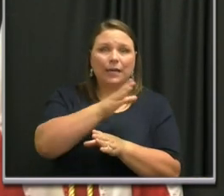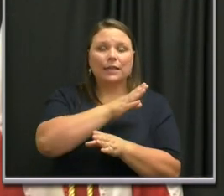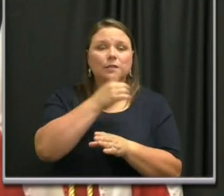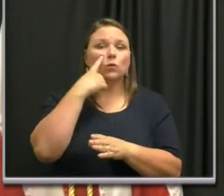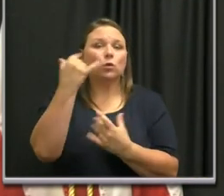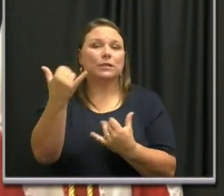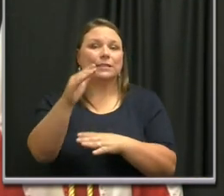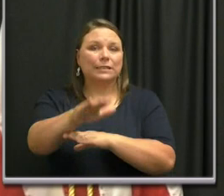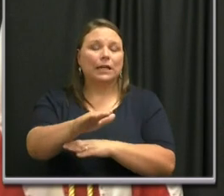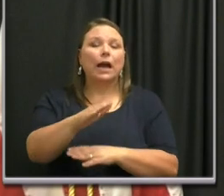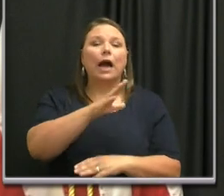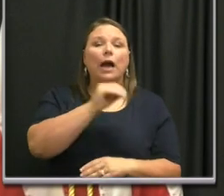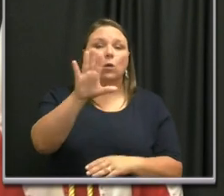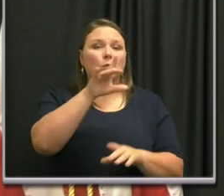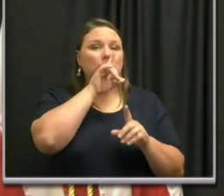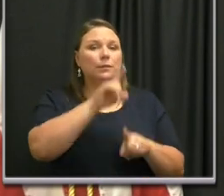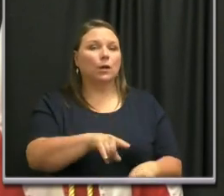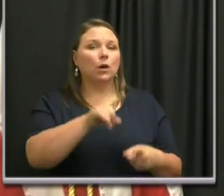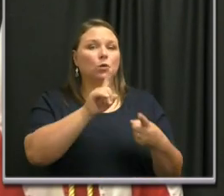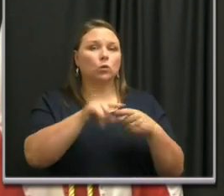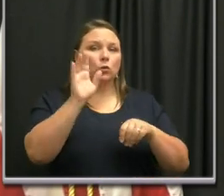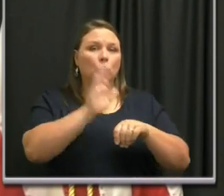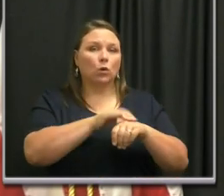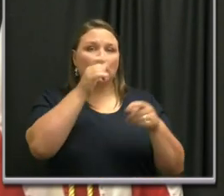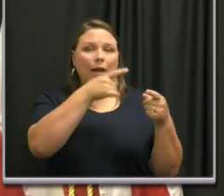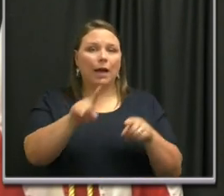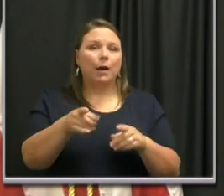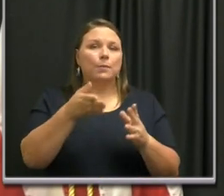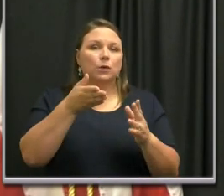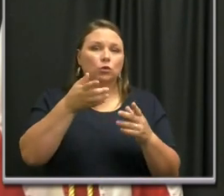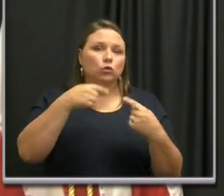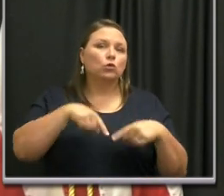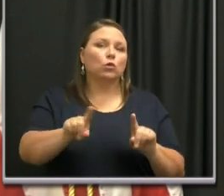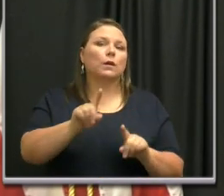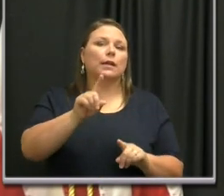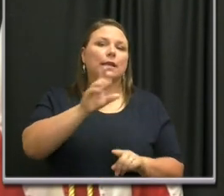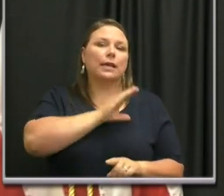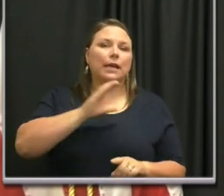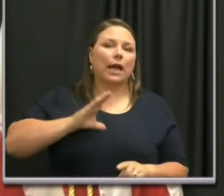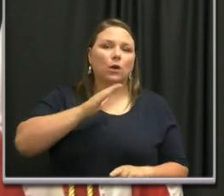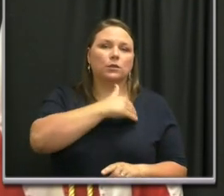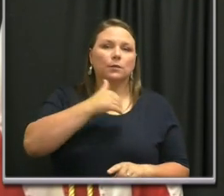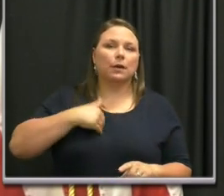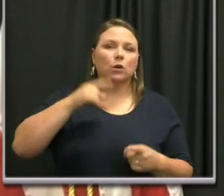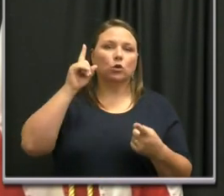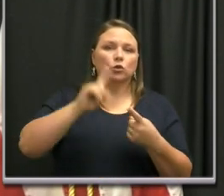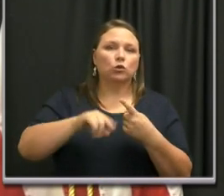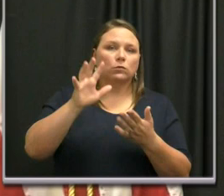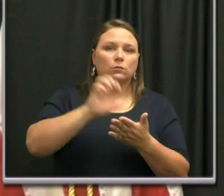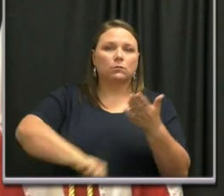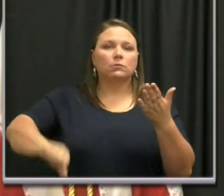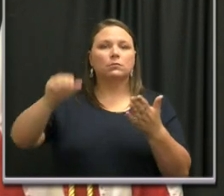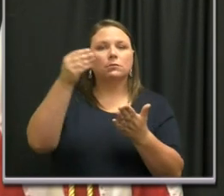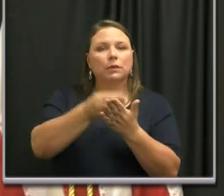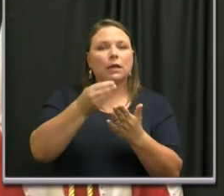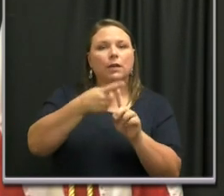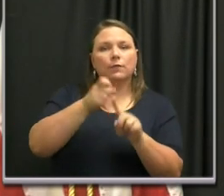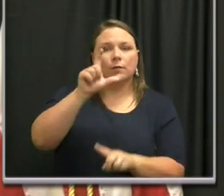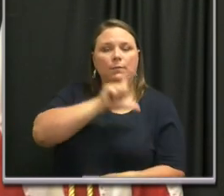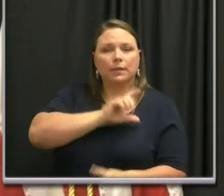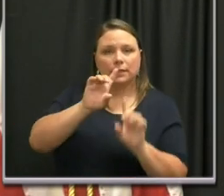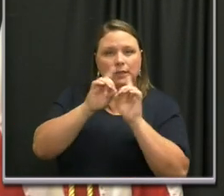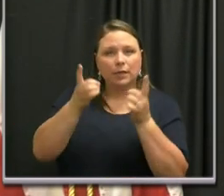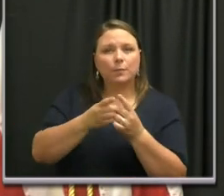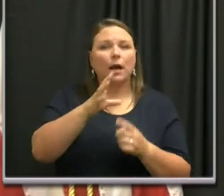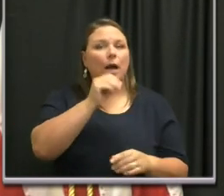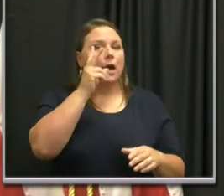get your response to the calls made during the Metro Council meeting to defund the police. And Mayor Cooper, have you considered